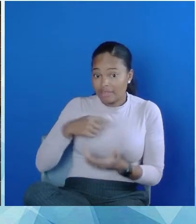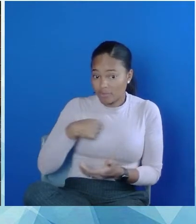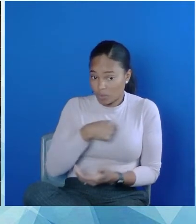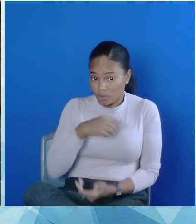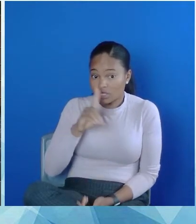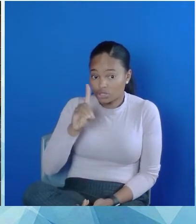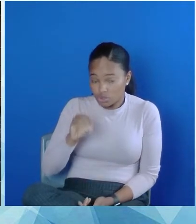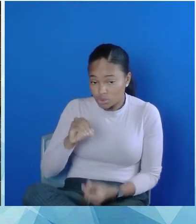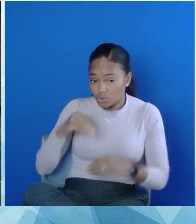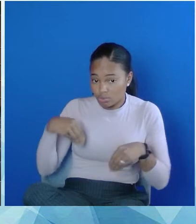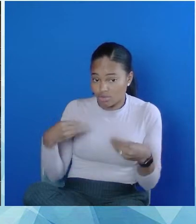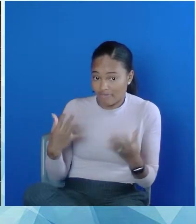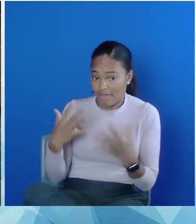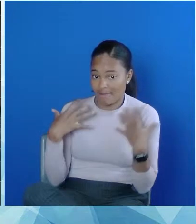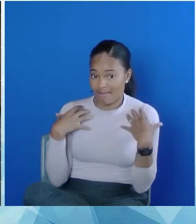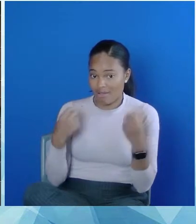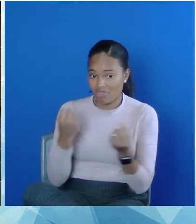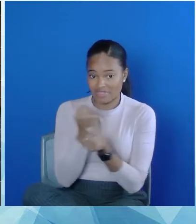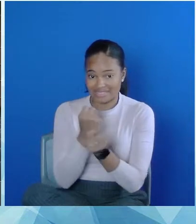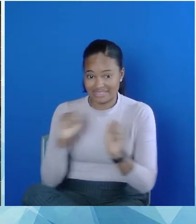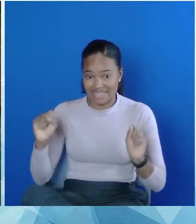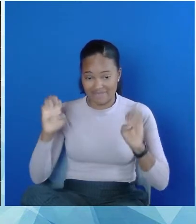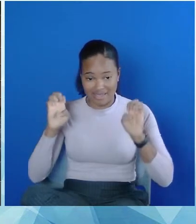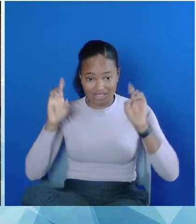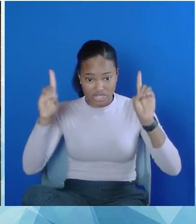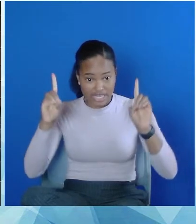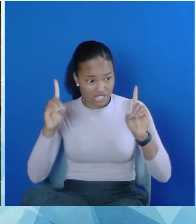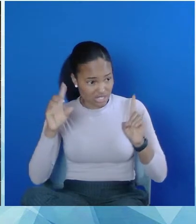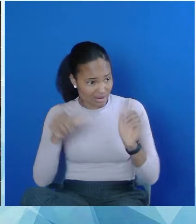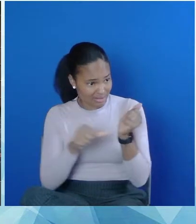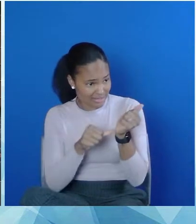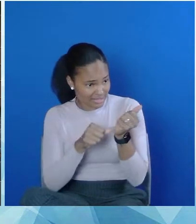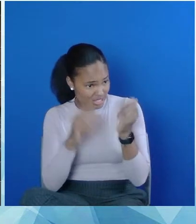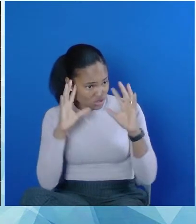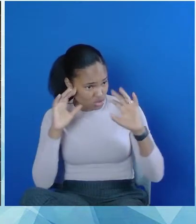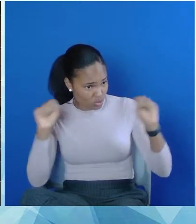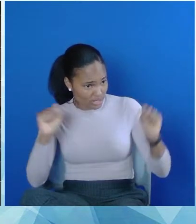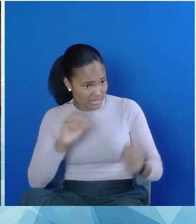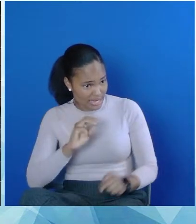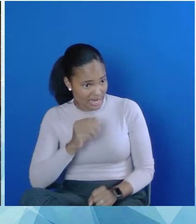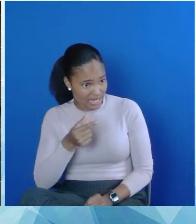safety education. Assistant Superintendent Martin, is that correct?